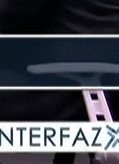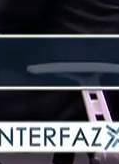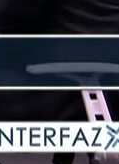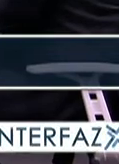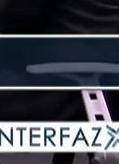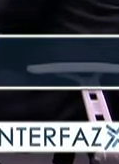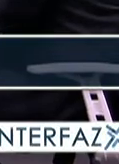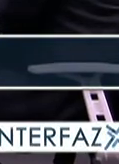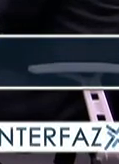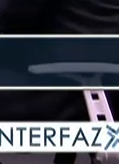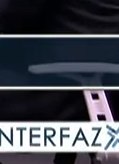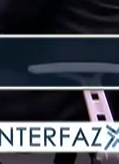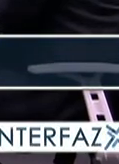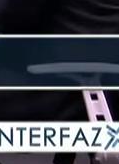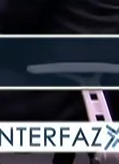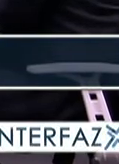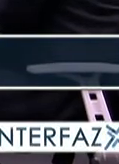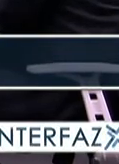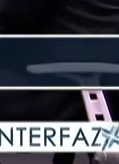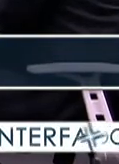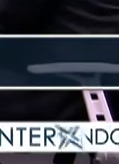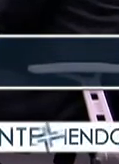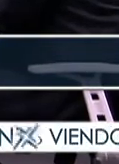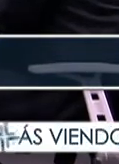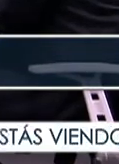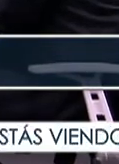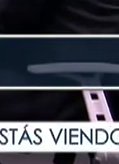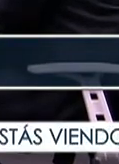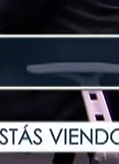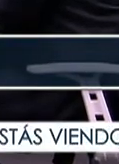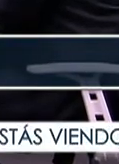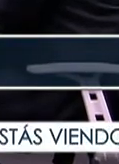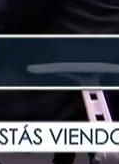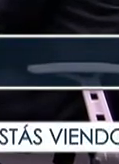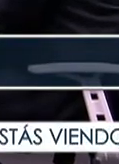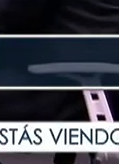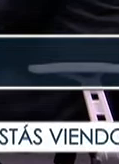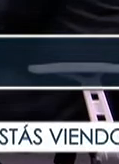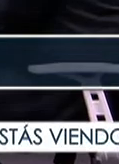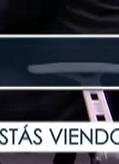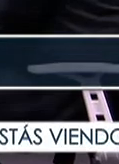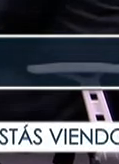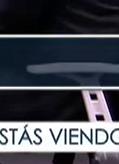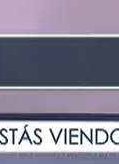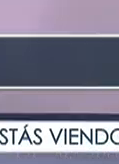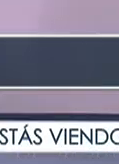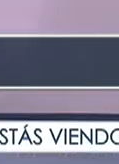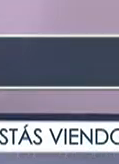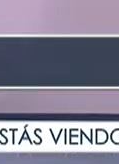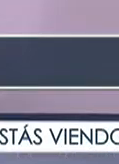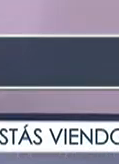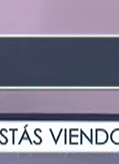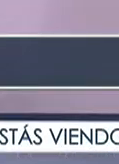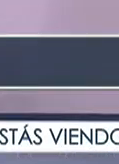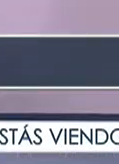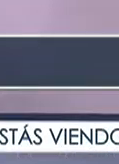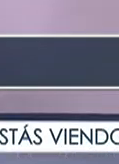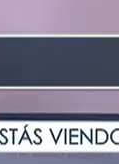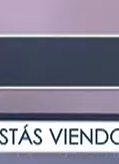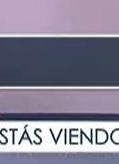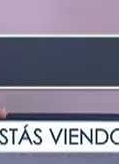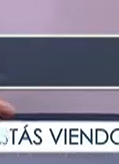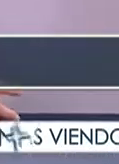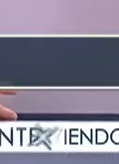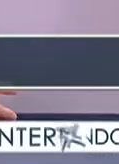small villages, and we try to stay away from tourist areas or that sort of thing, because we want to go places where people